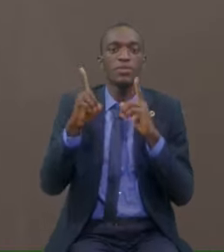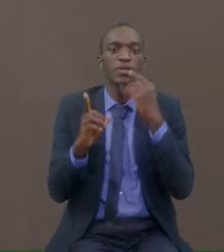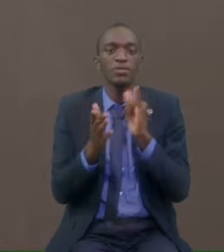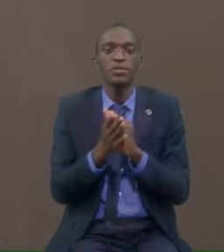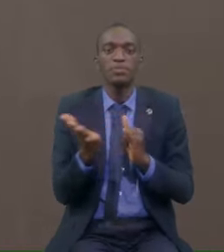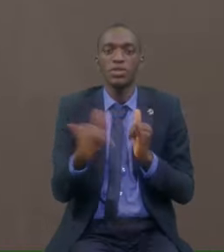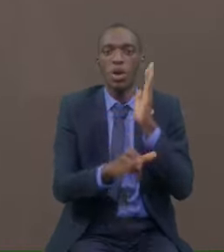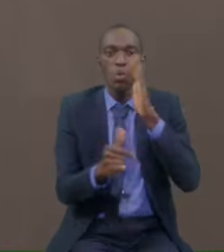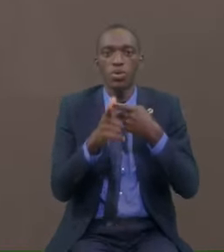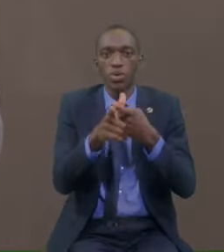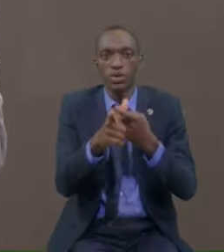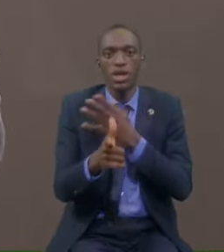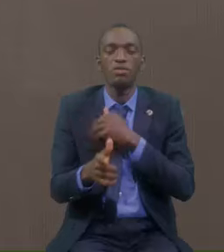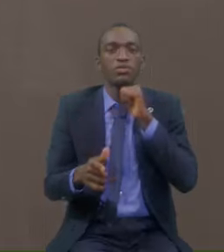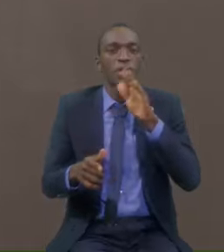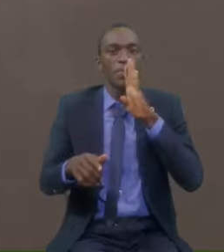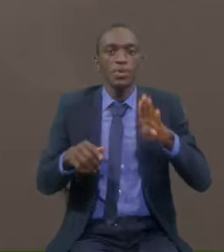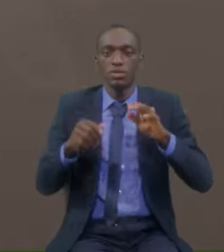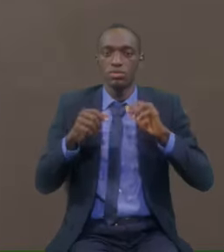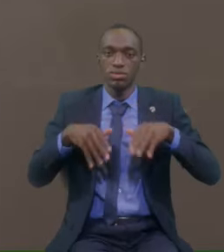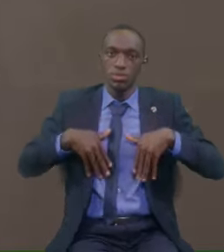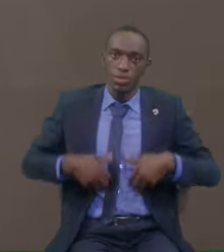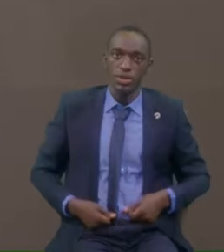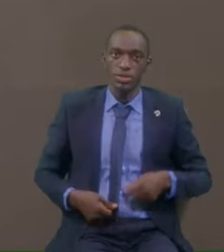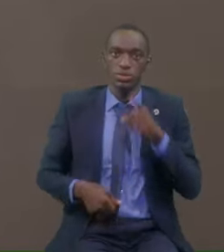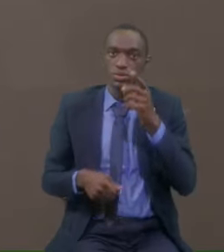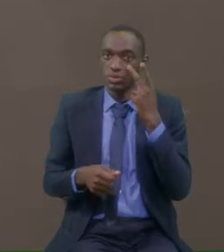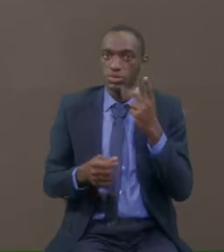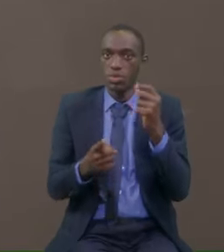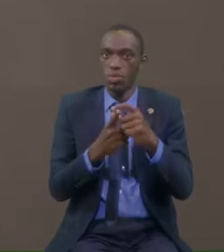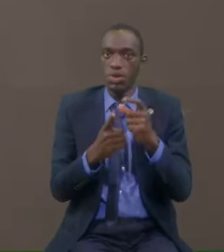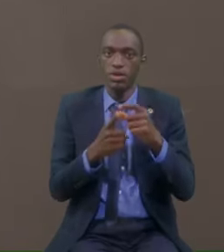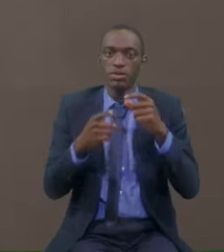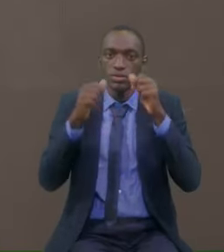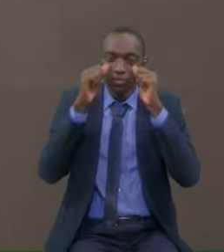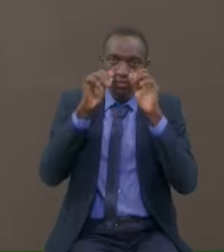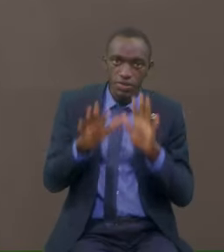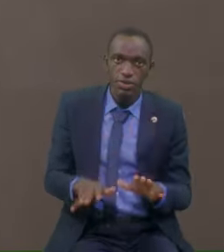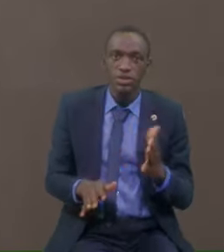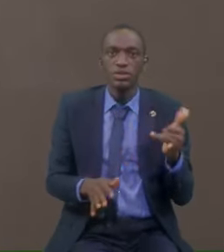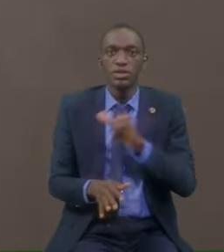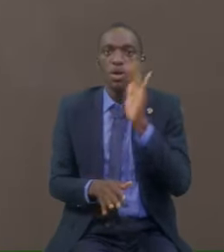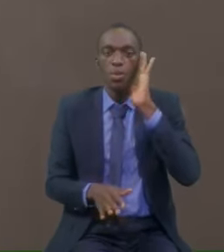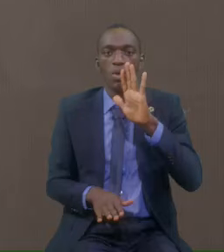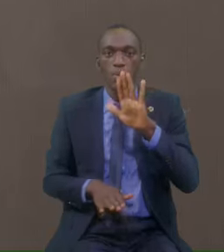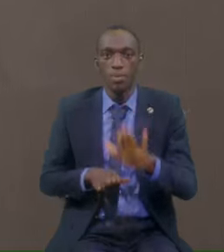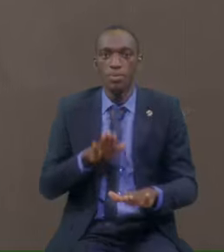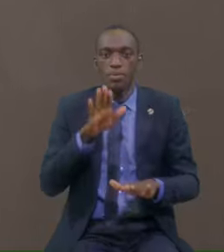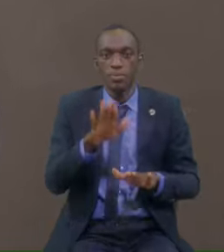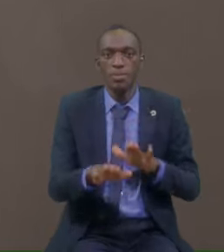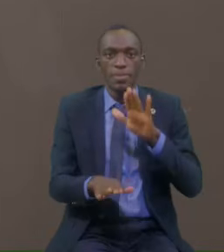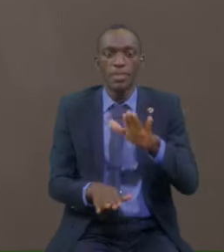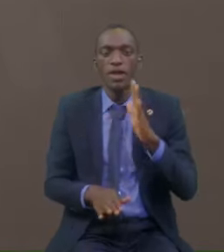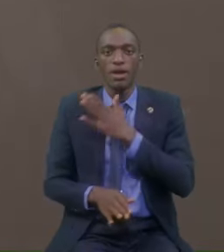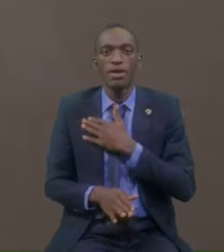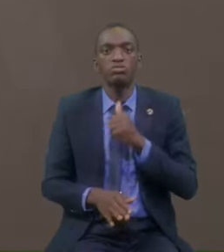be weary. Look at the word faint again. They shall walk and not faint.